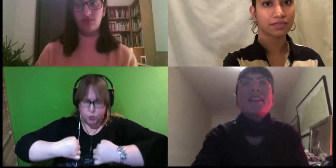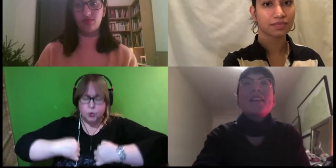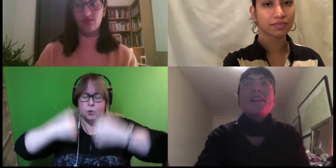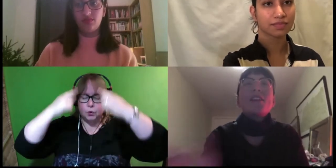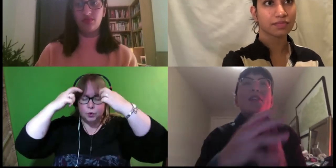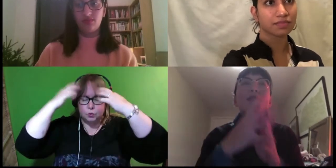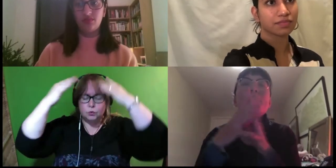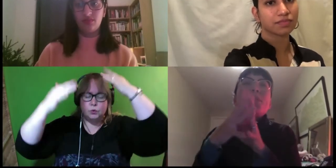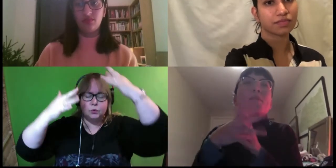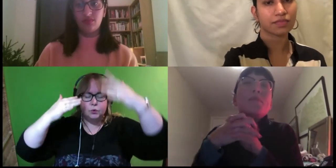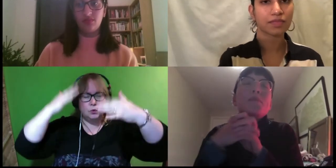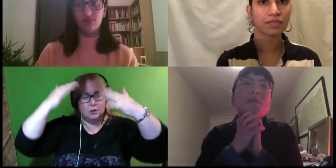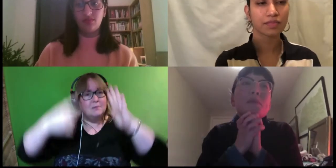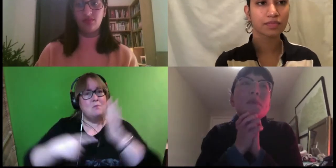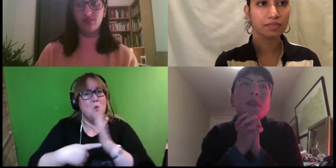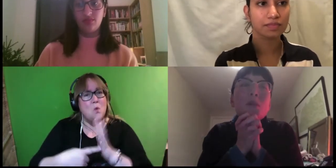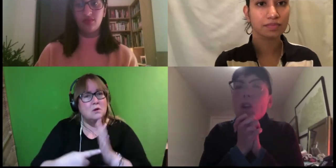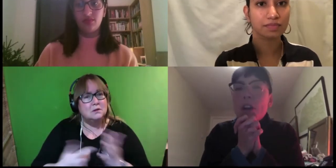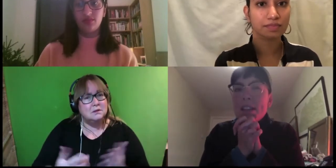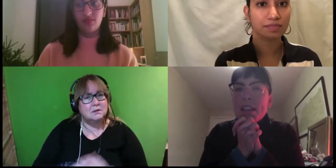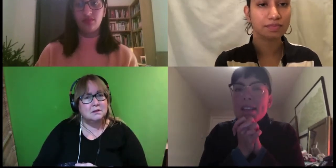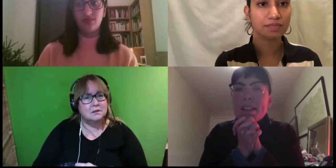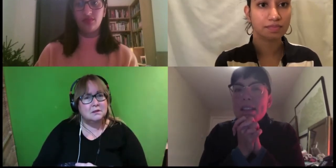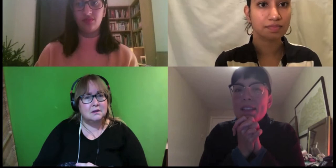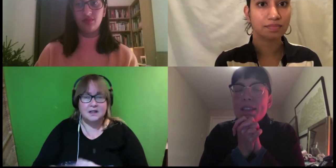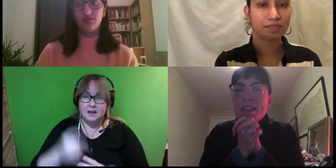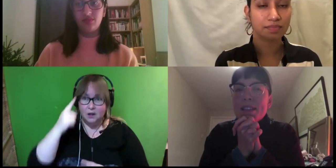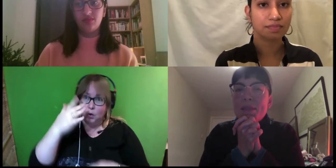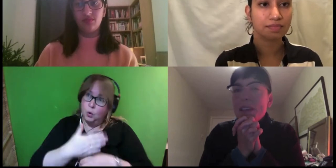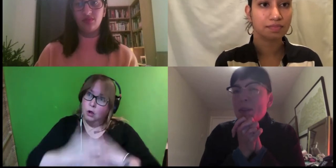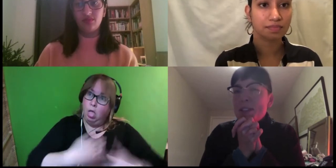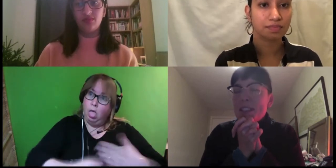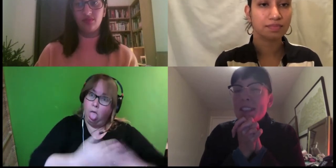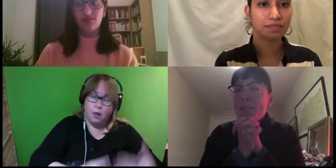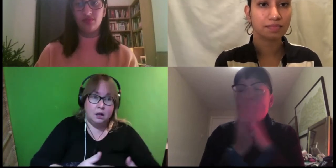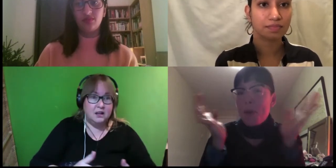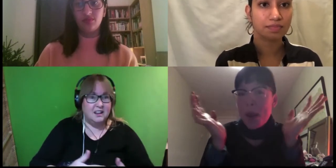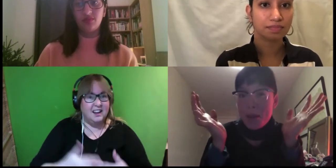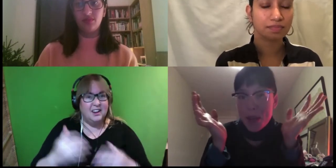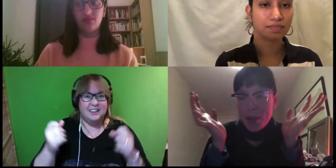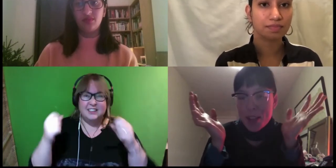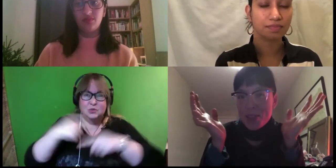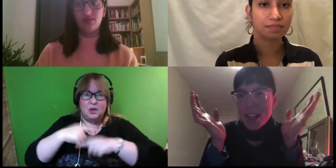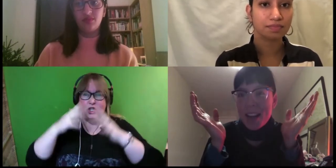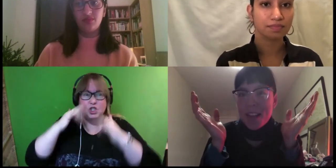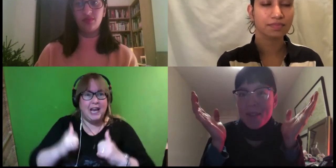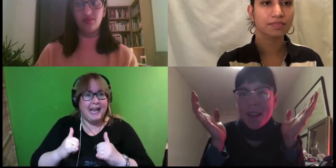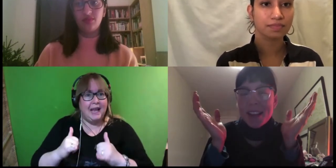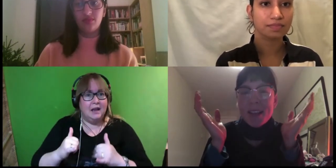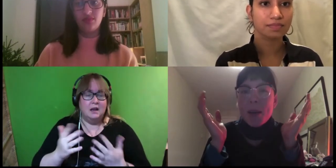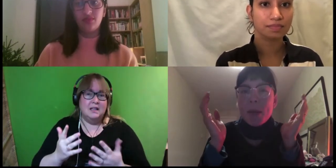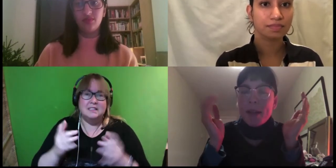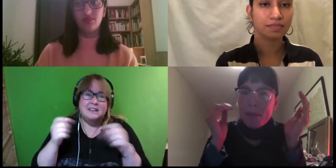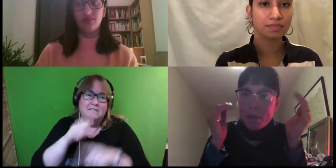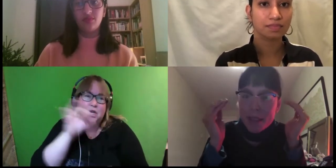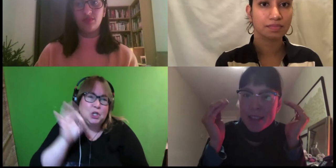In a lot of work contexts, it's a funny question, and it's quite a big question right now anyway,